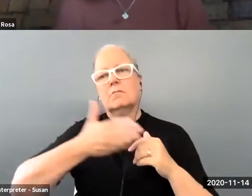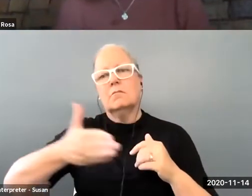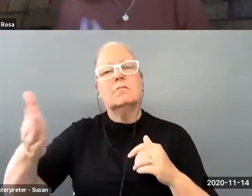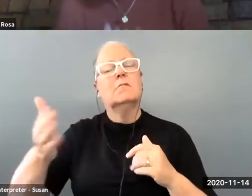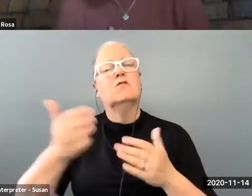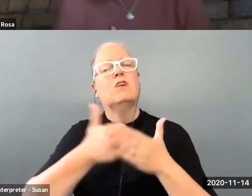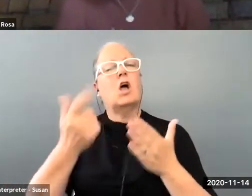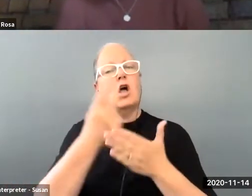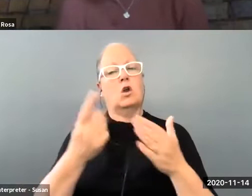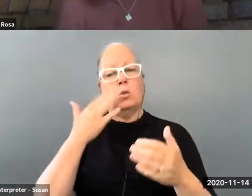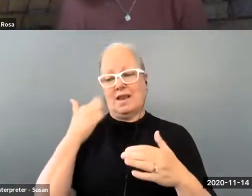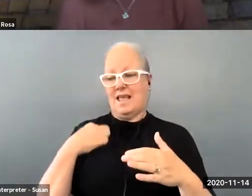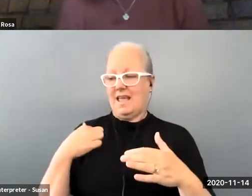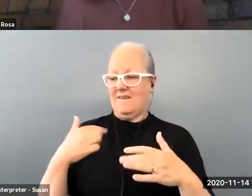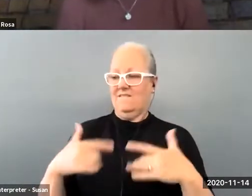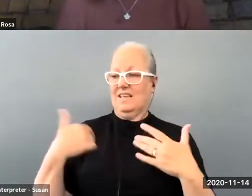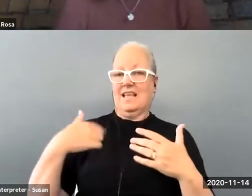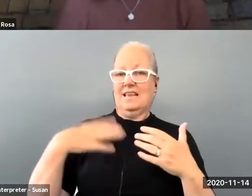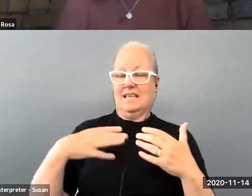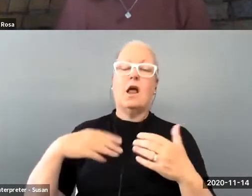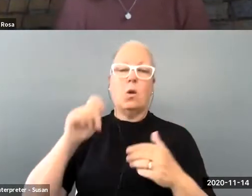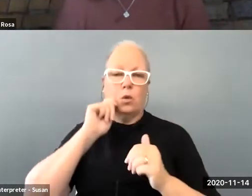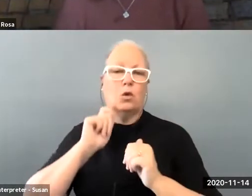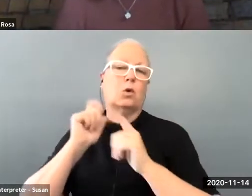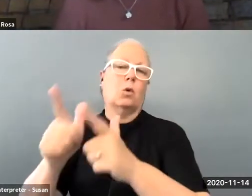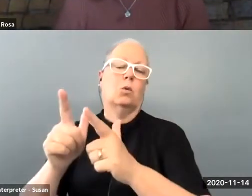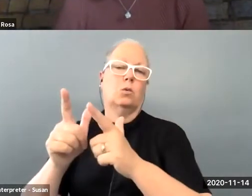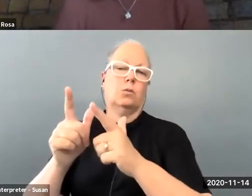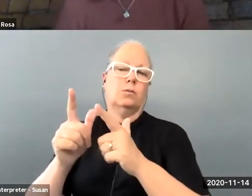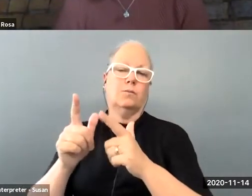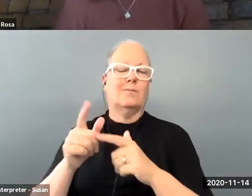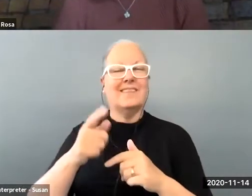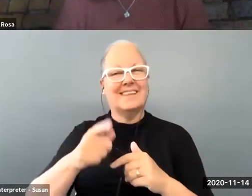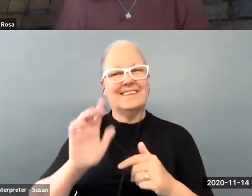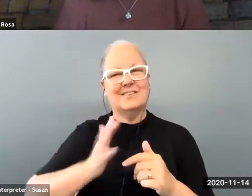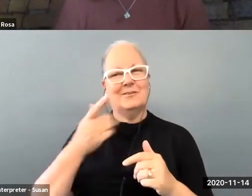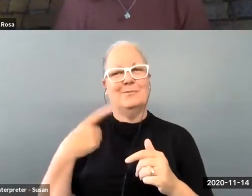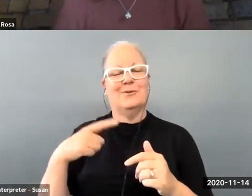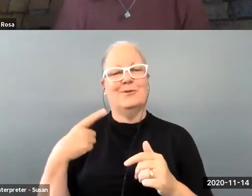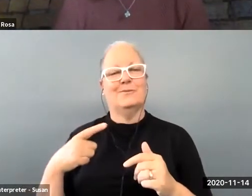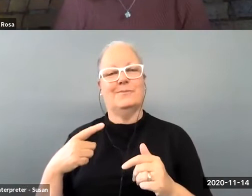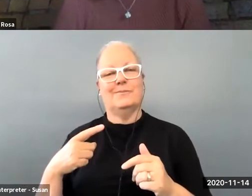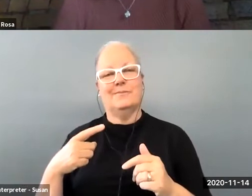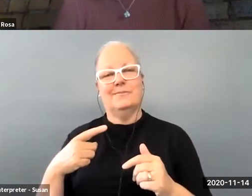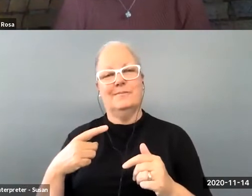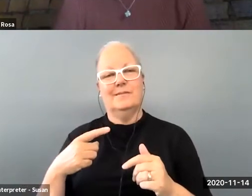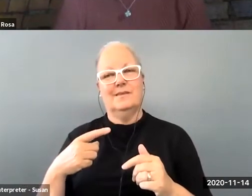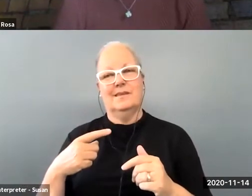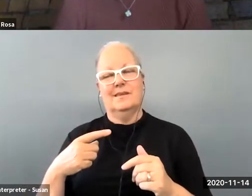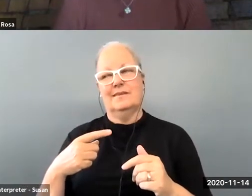go when I feel like I need to. And it's quite funny because I didn't sort of